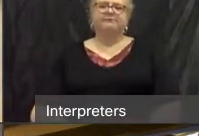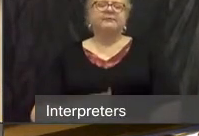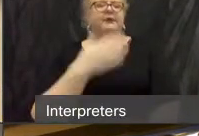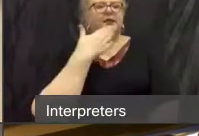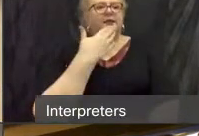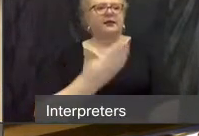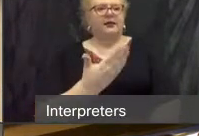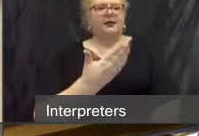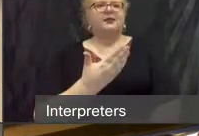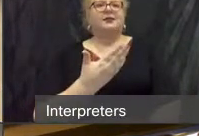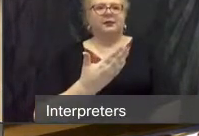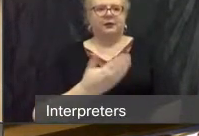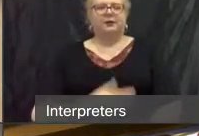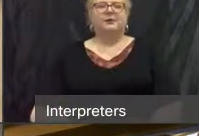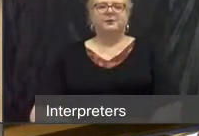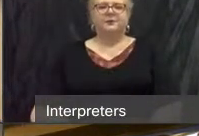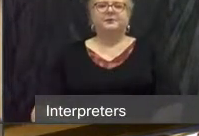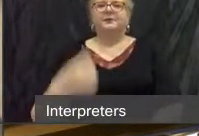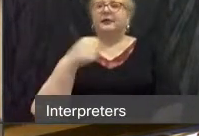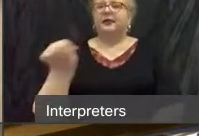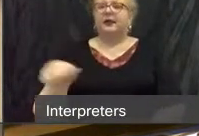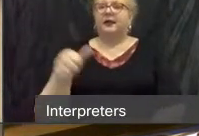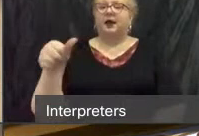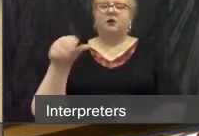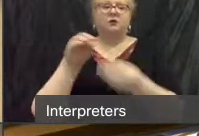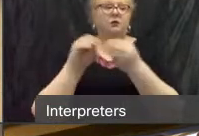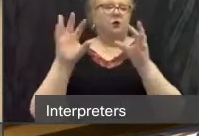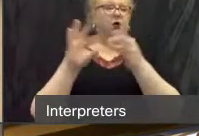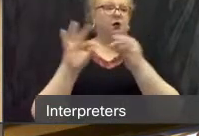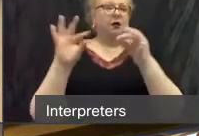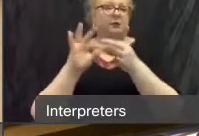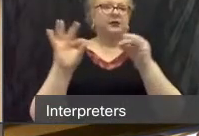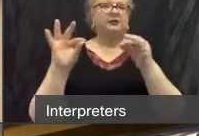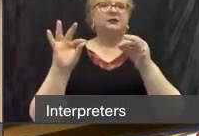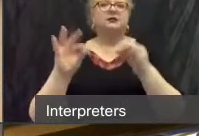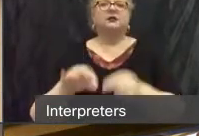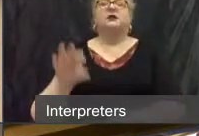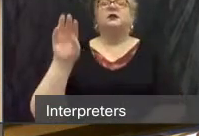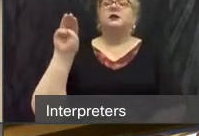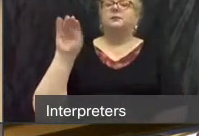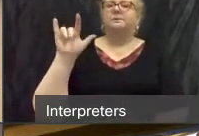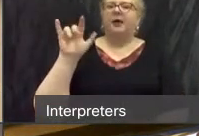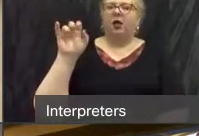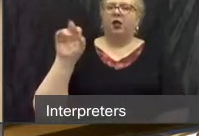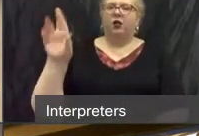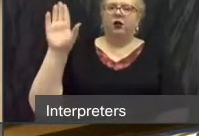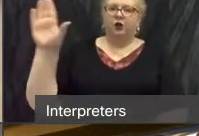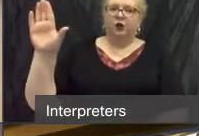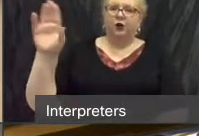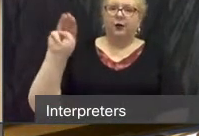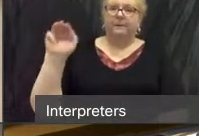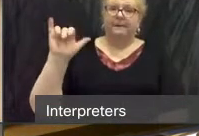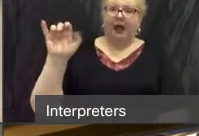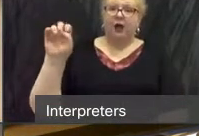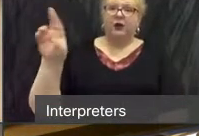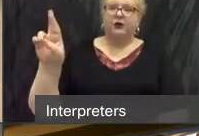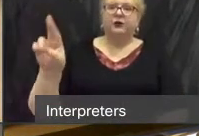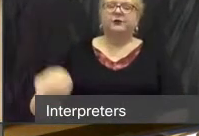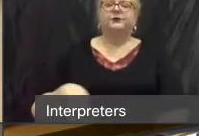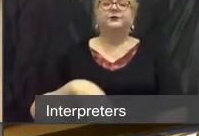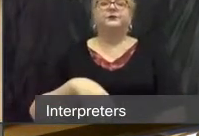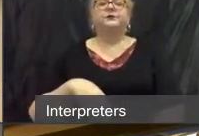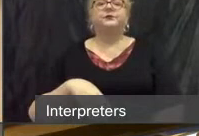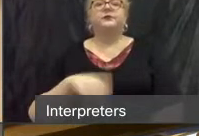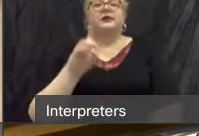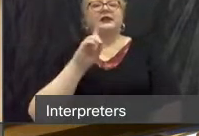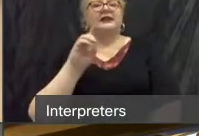Thank you so much. Any more comments? Yeah, Mayor, Yes. and